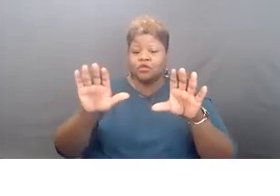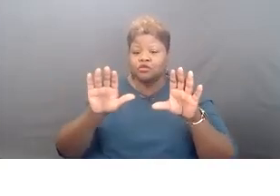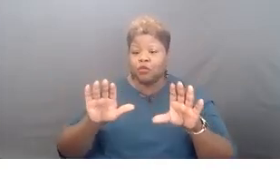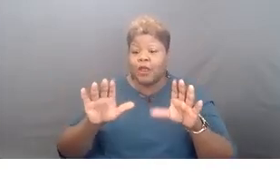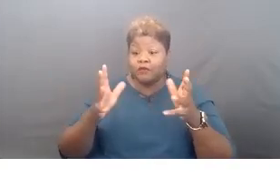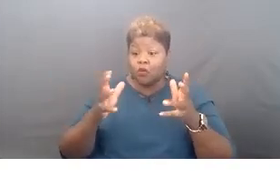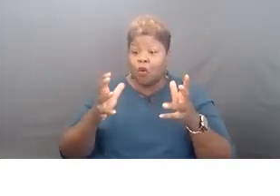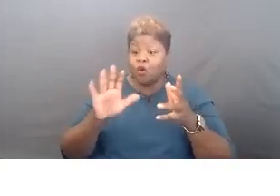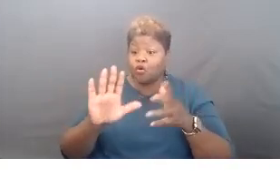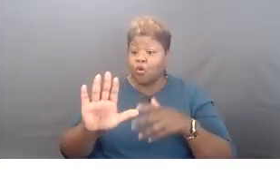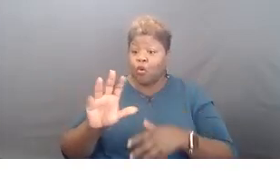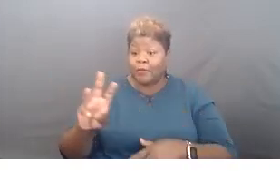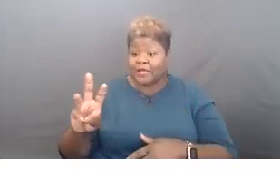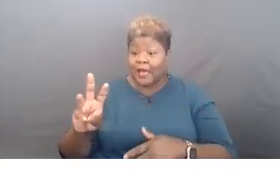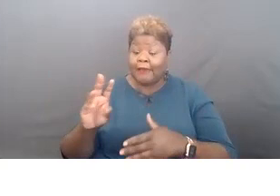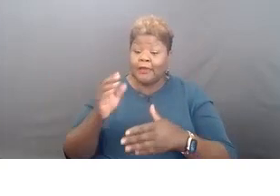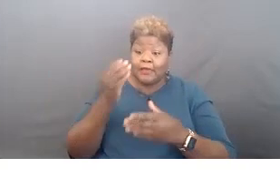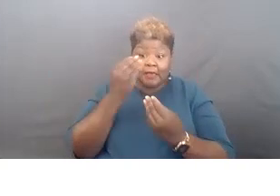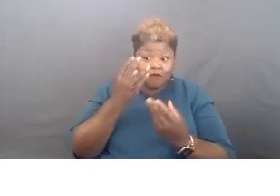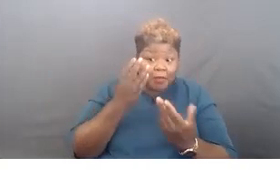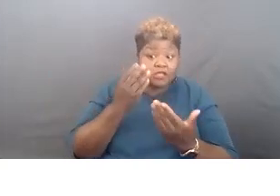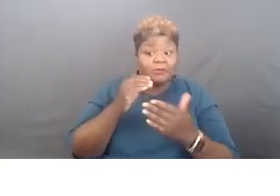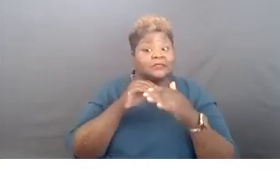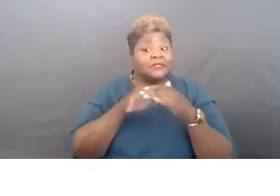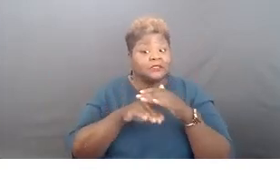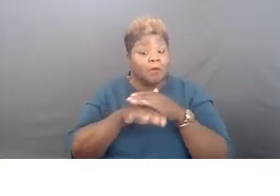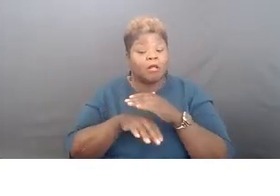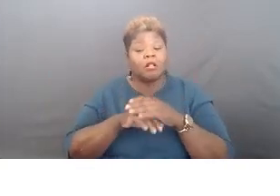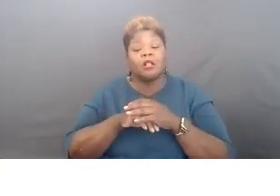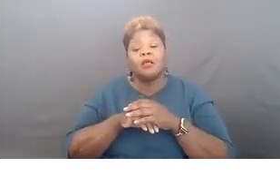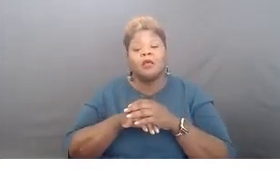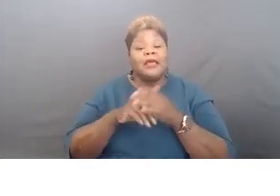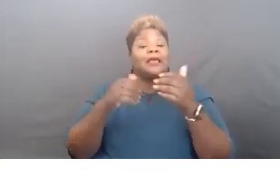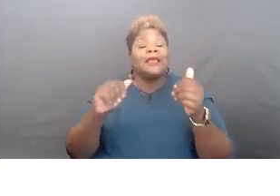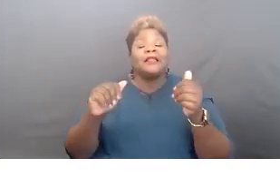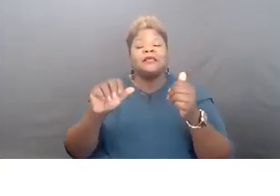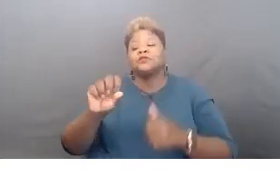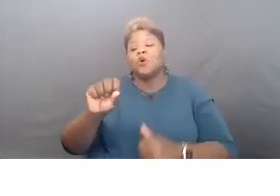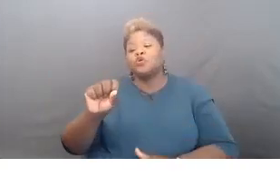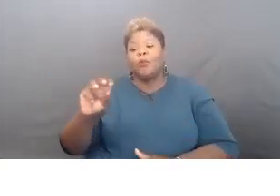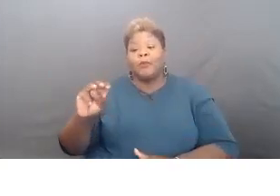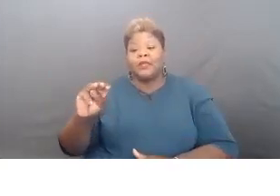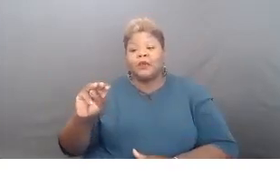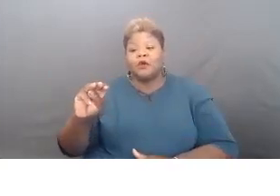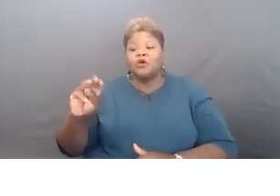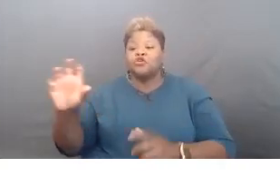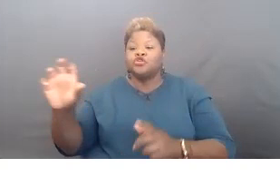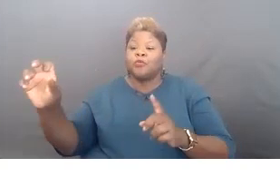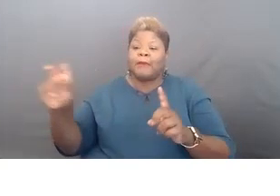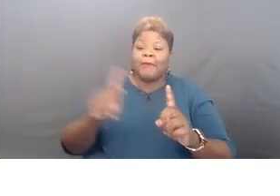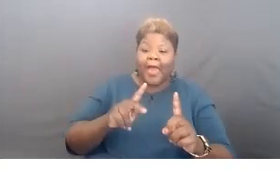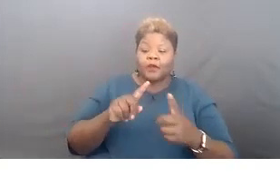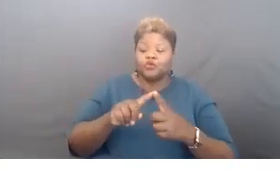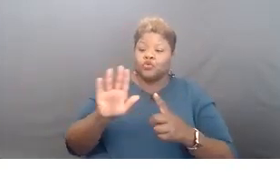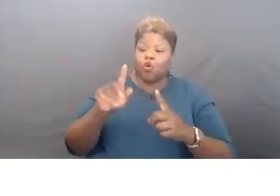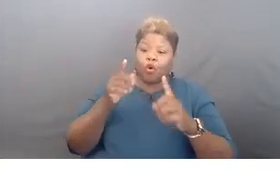and content accessible, as well as, any social media should bring people back either to a mission or to your website or